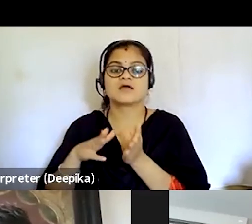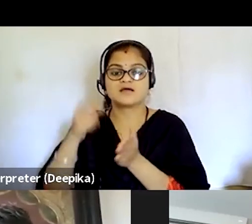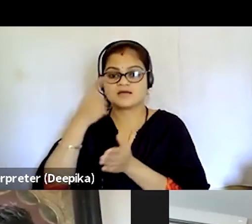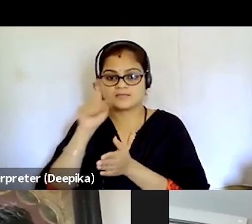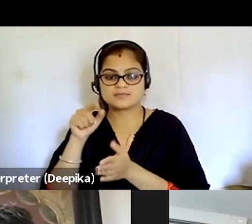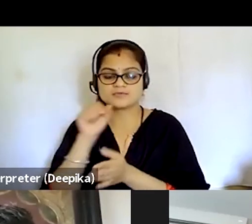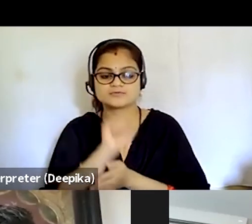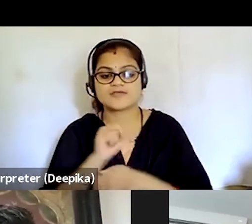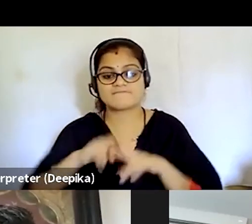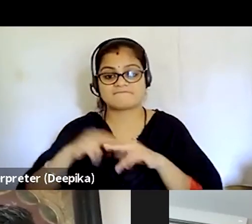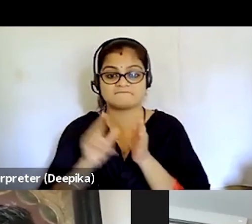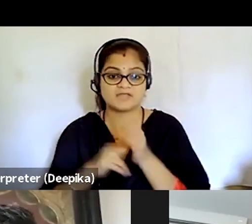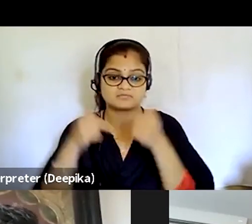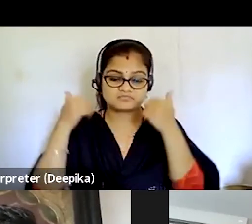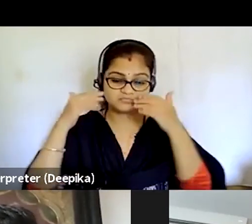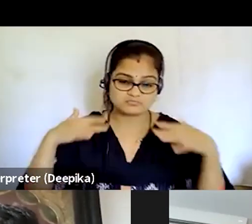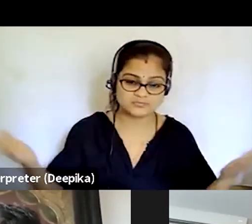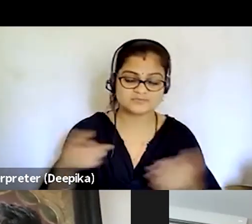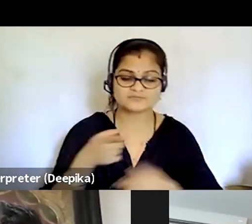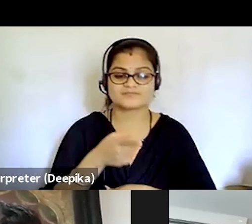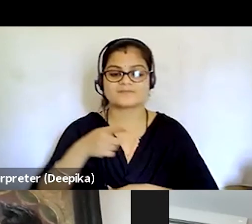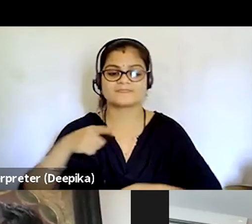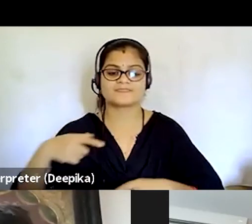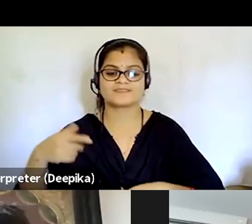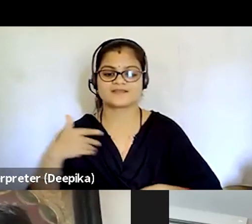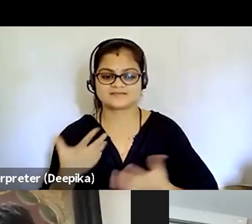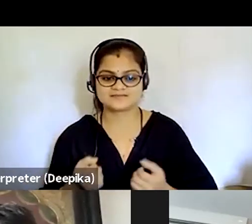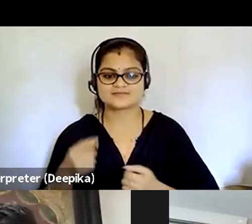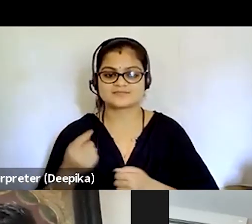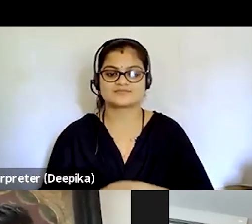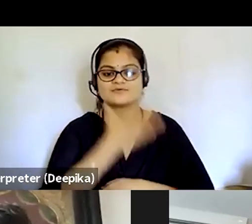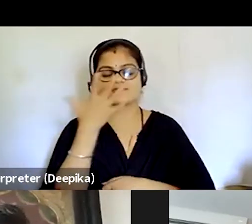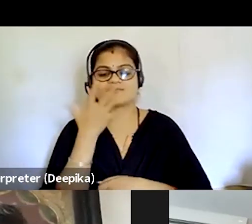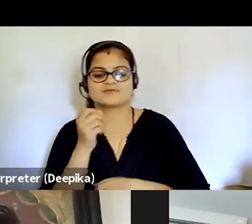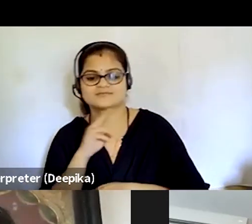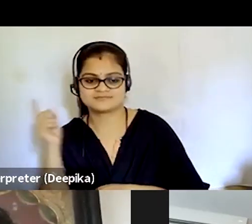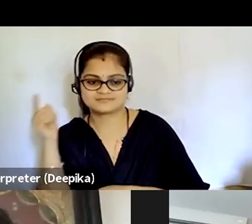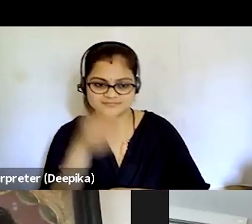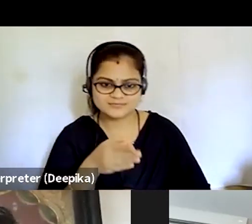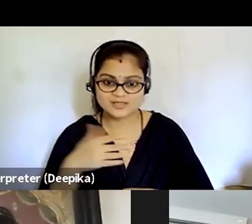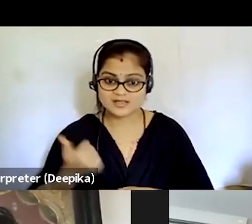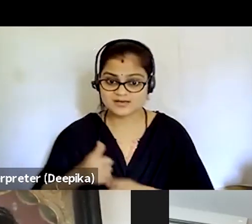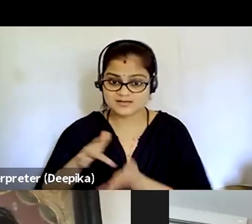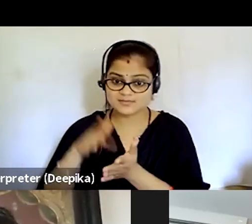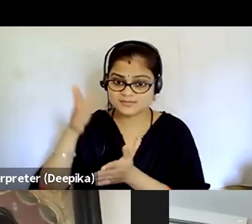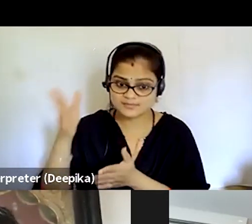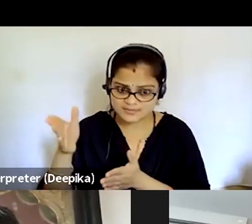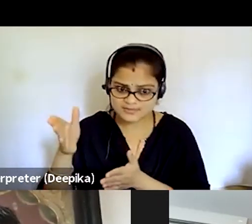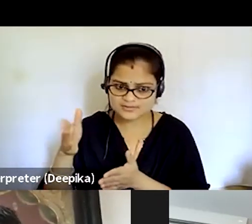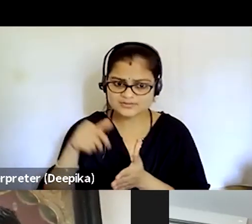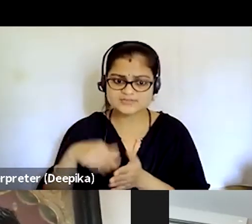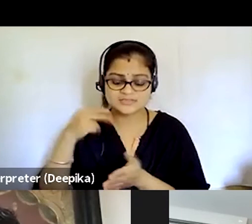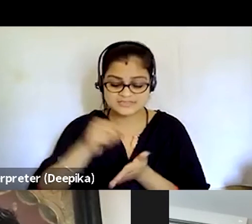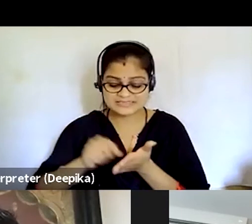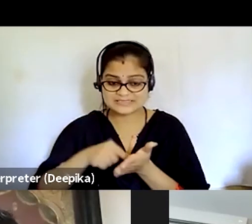and she was terminally ill, and she used to get up every morning to watch you, because that's Canada. And she said, I'm writing to you today